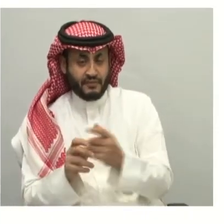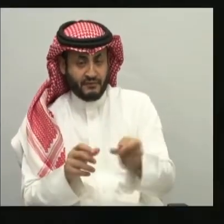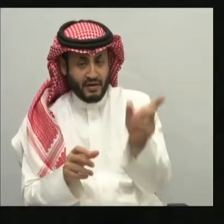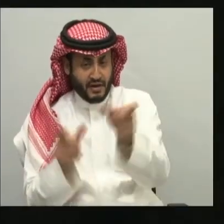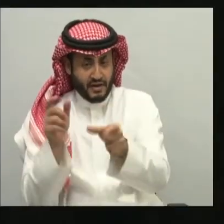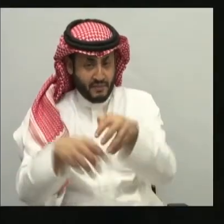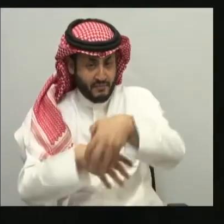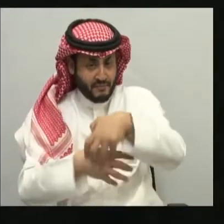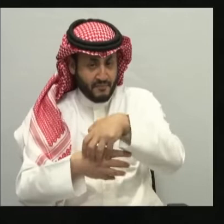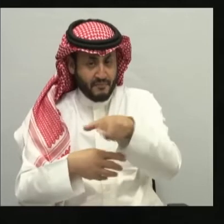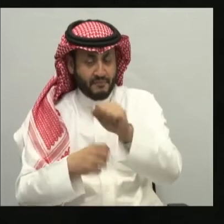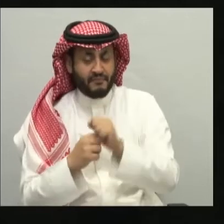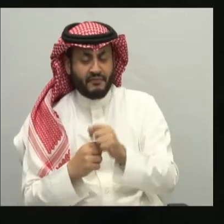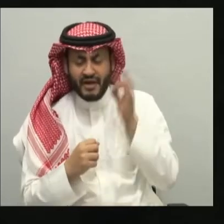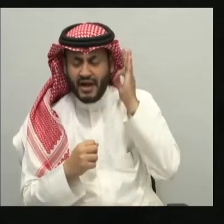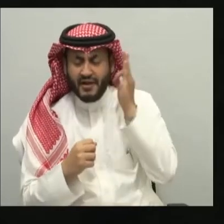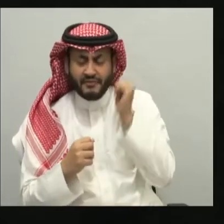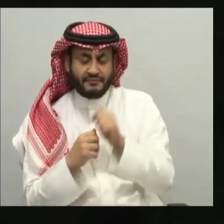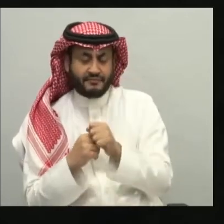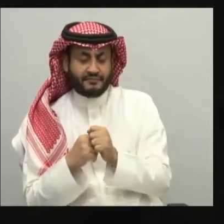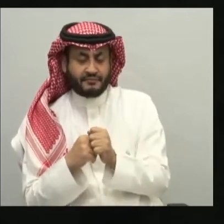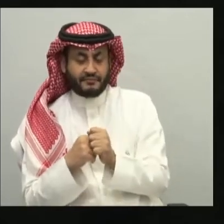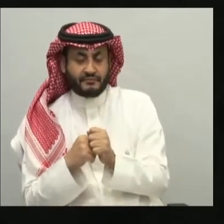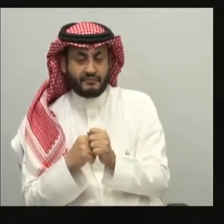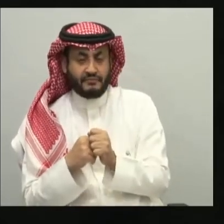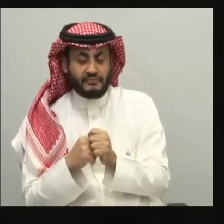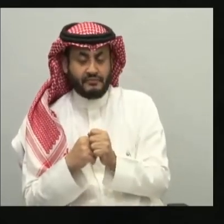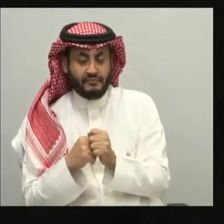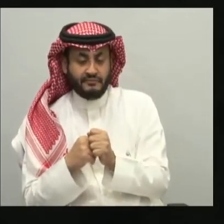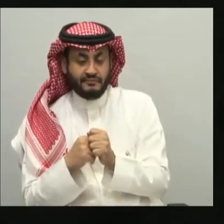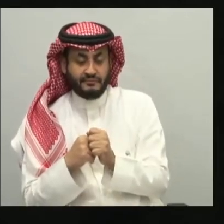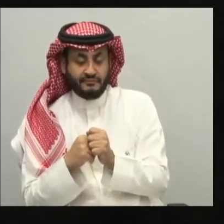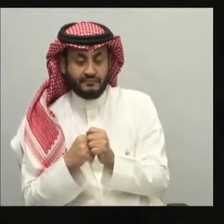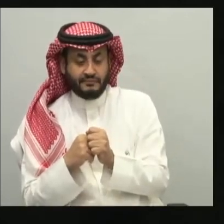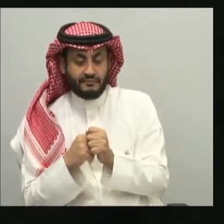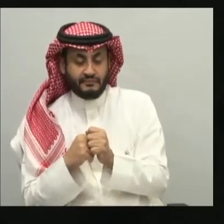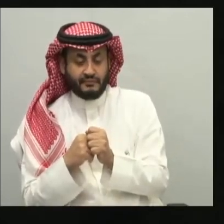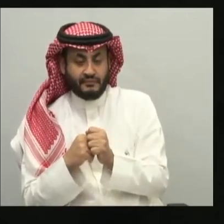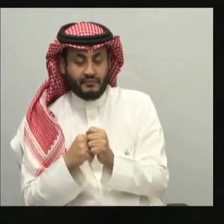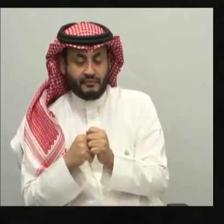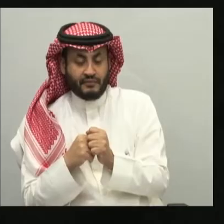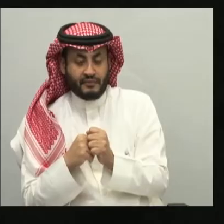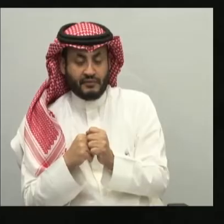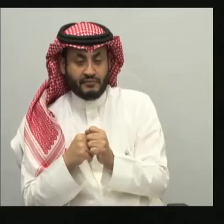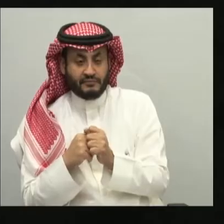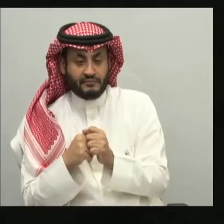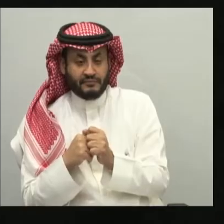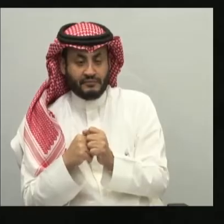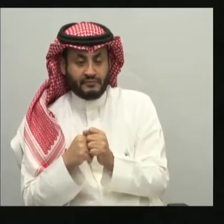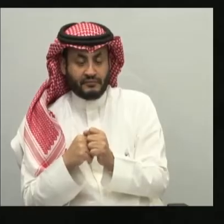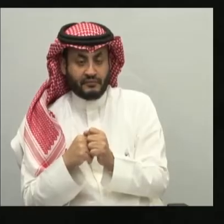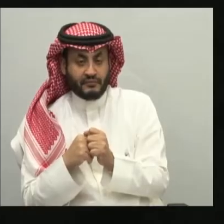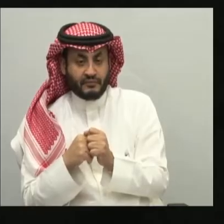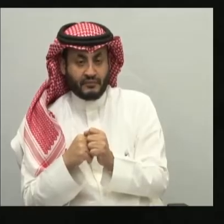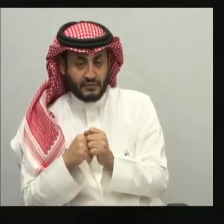do is that we're going to listen, and when we listen, we're going to fill in this chart with this information. What are